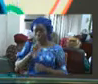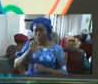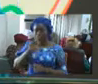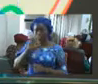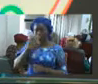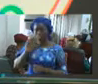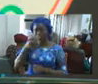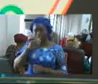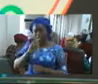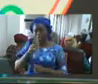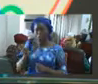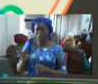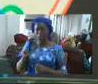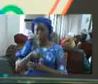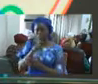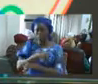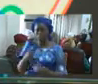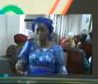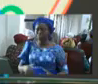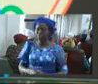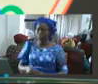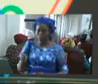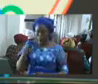You know the story very well.